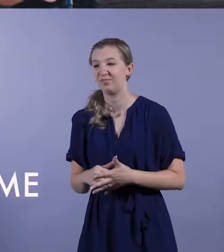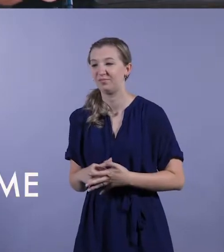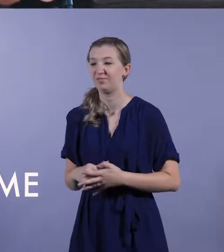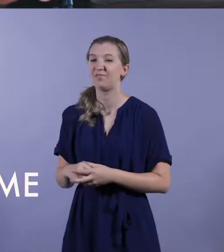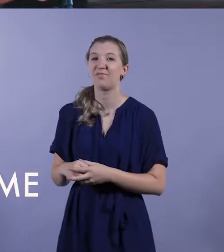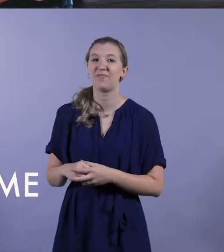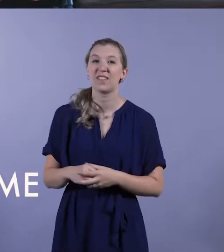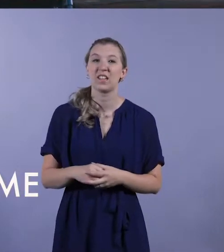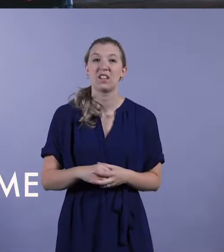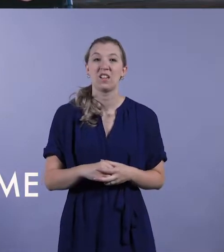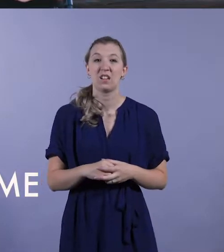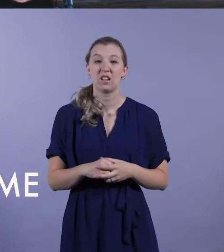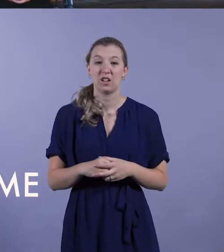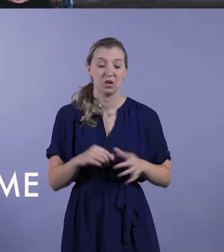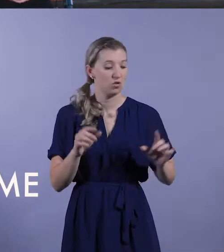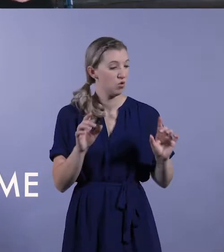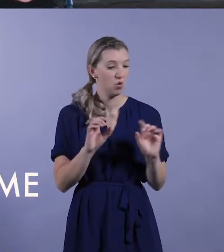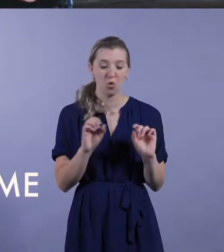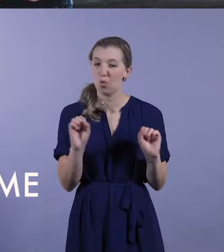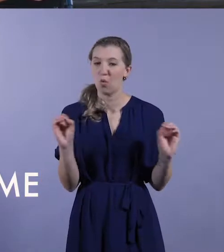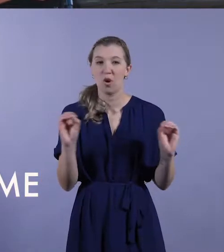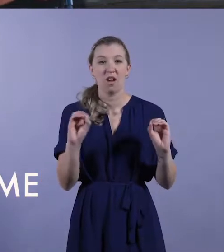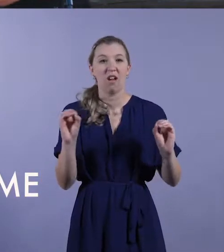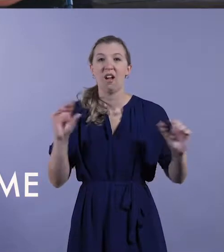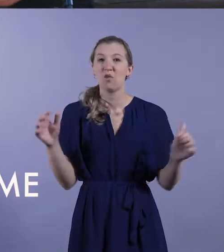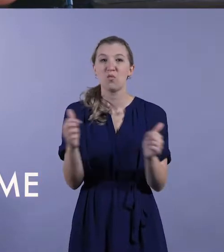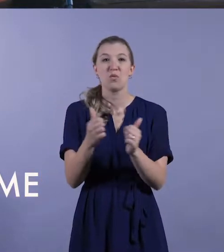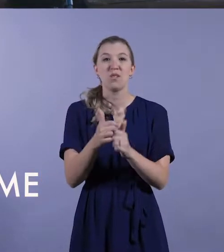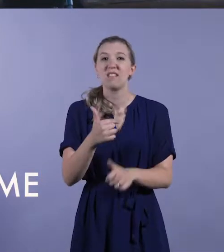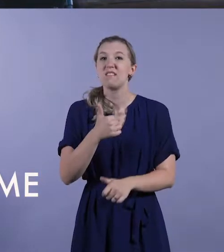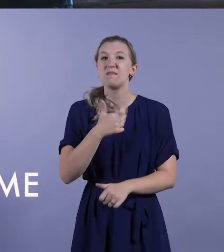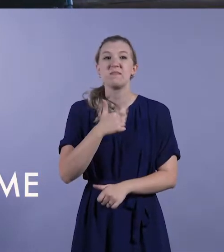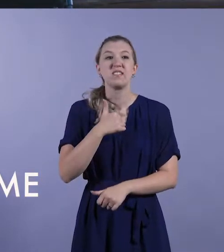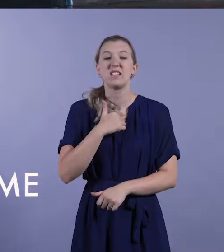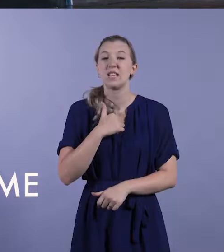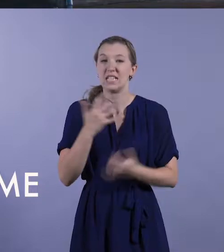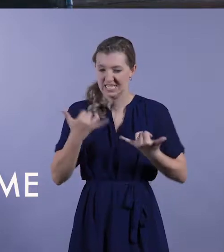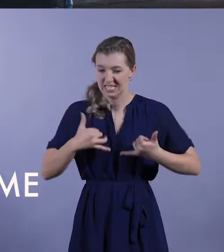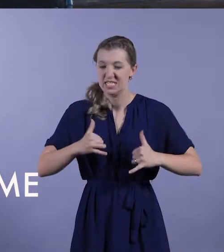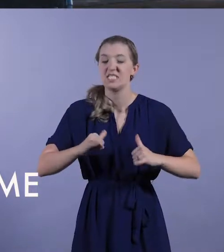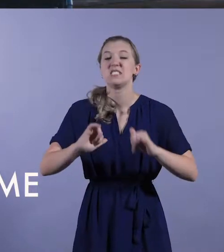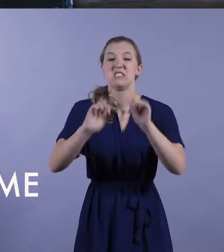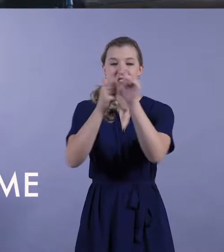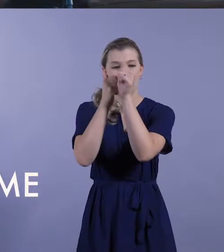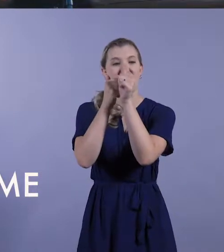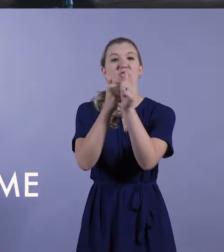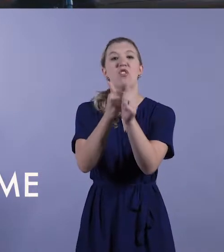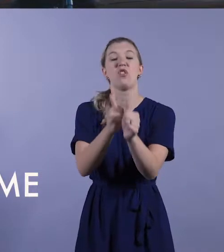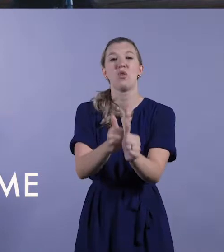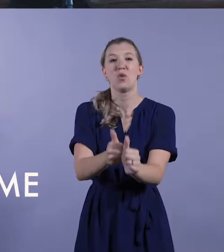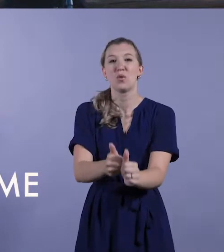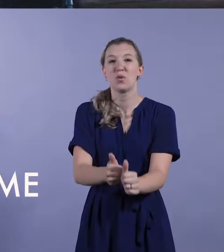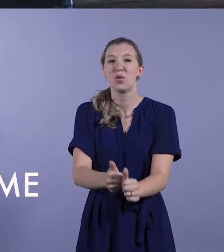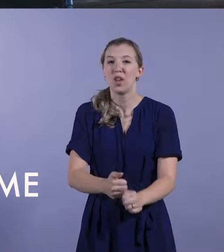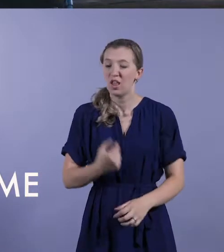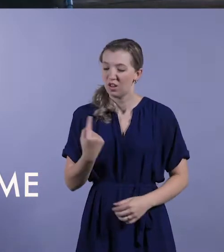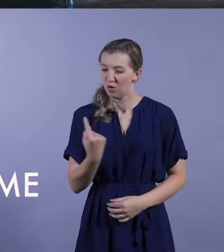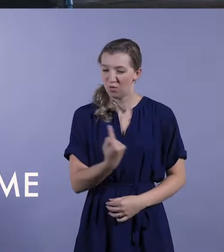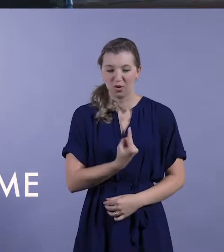Come go with me, though you go with me, still I will